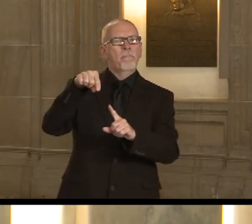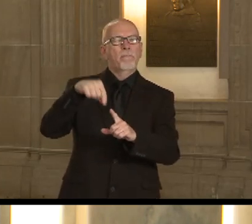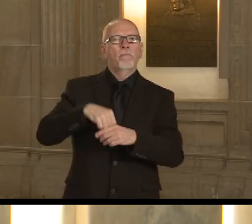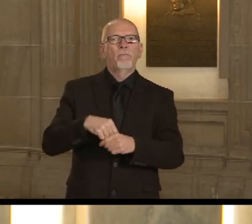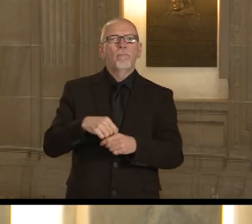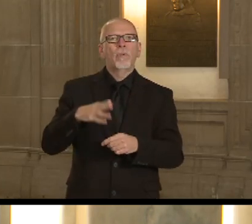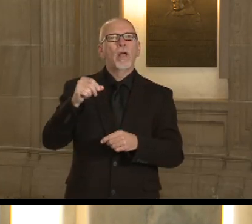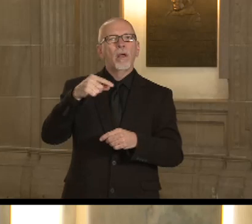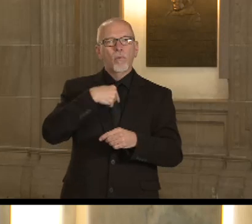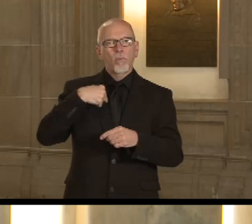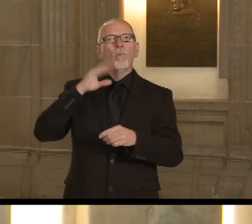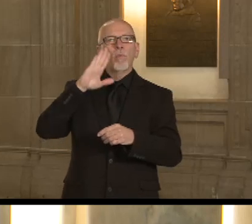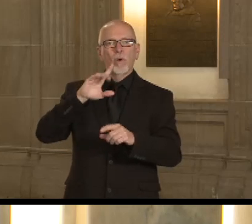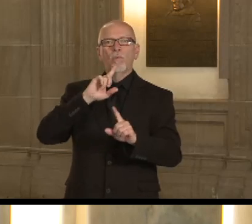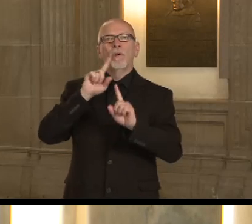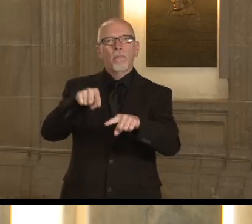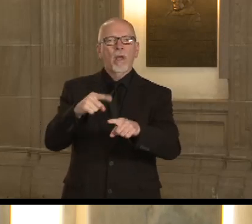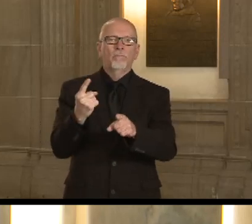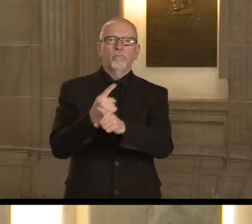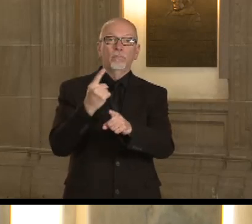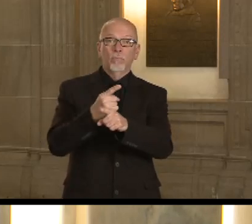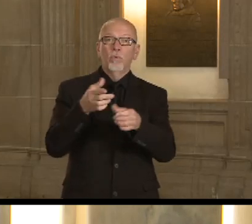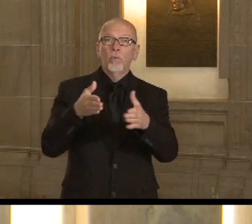will be responded to accordingly.